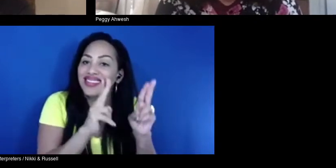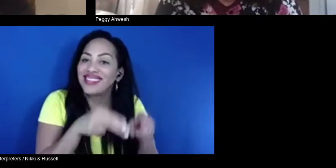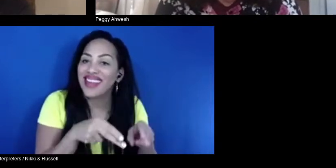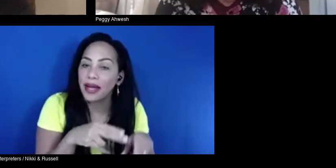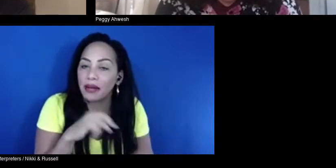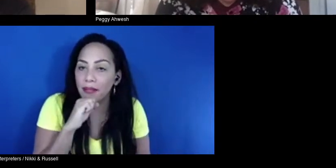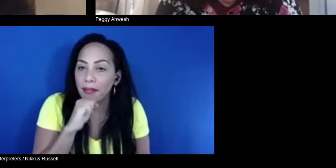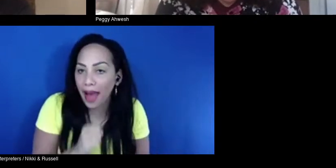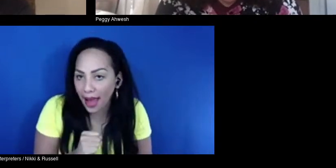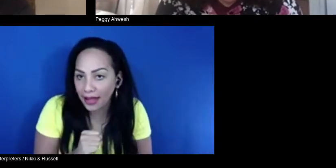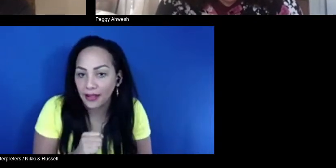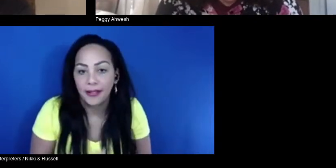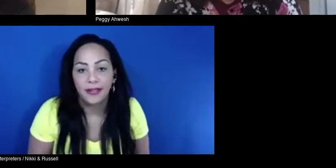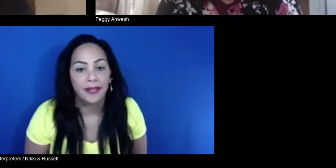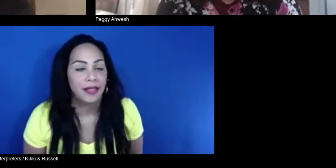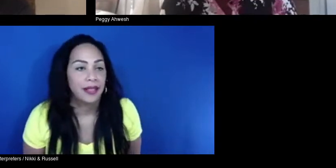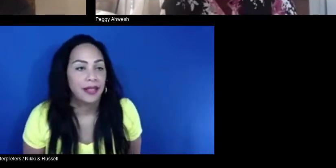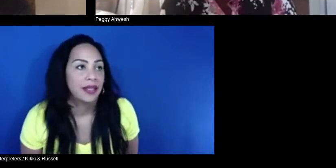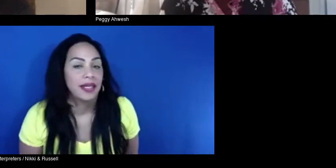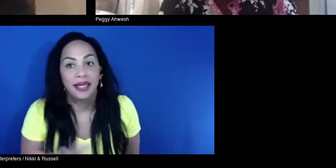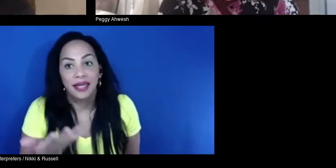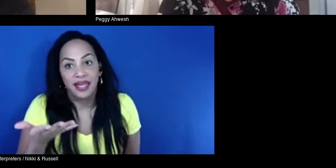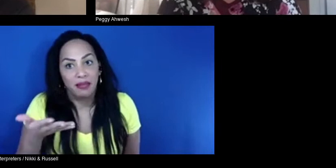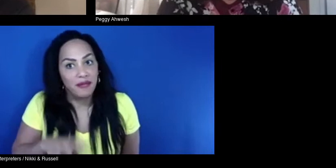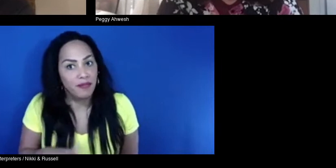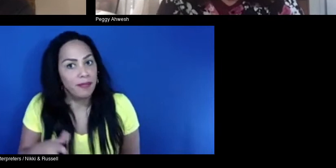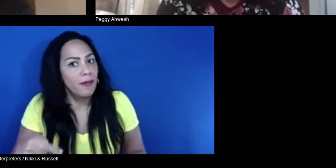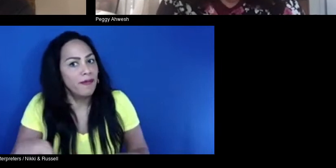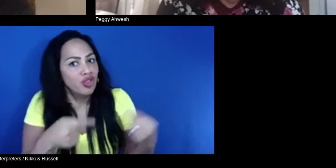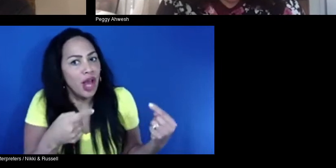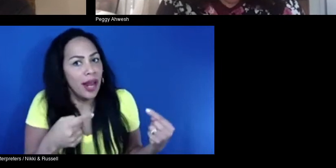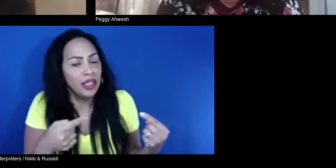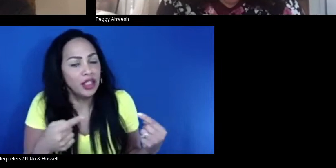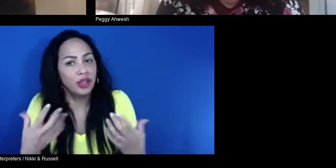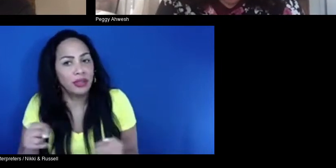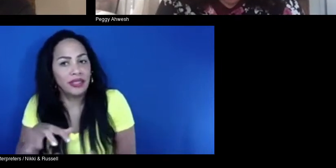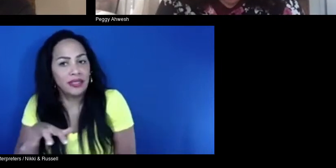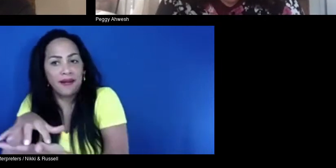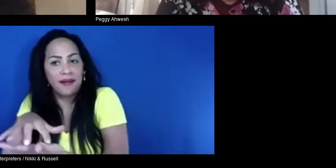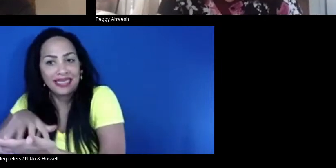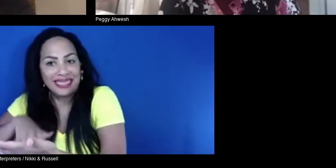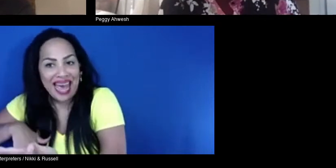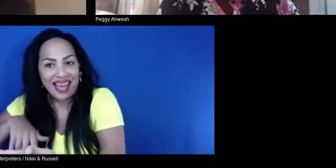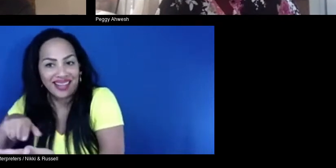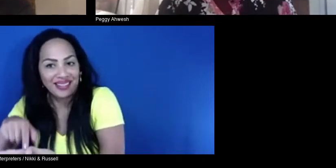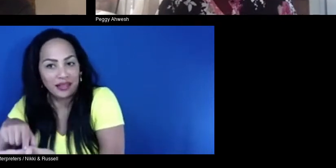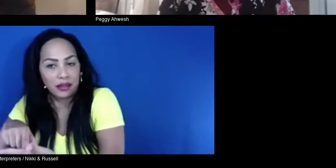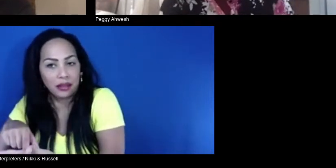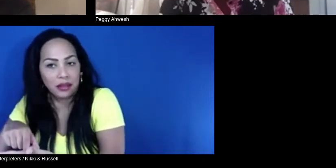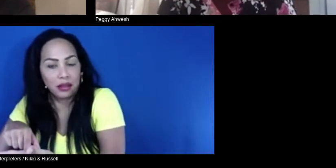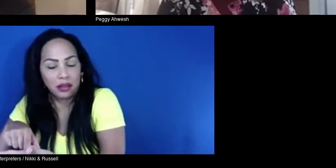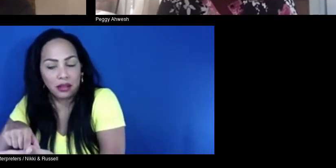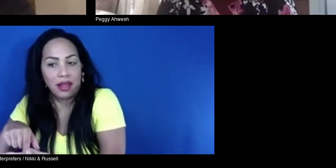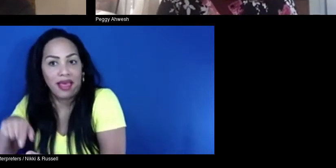from a text and there was in some essence a storyboard. So